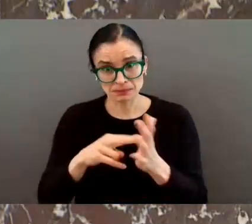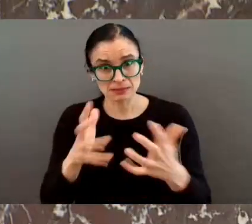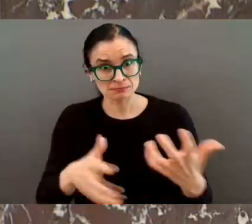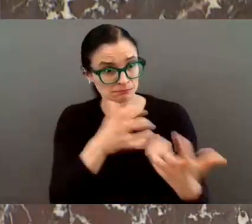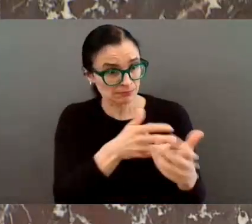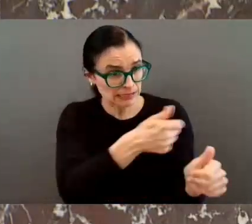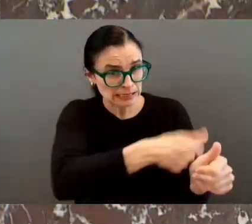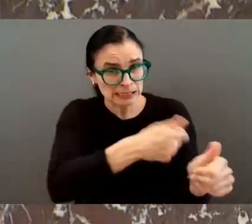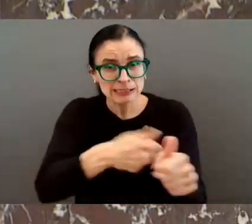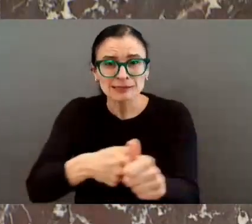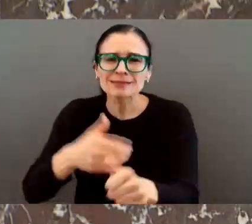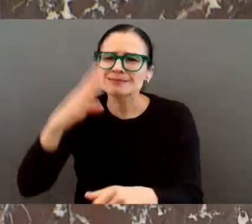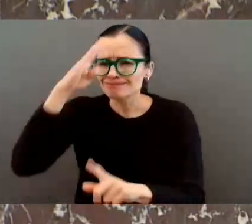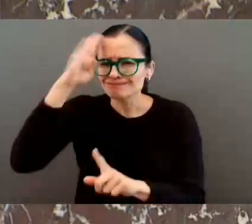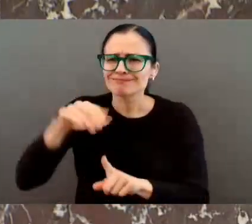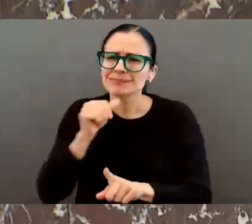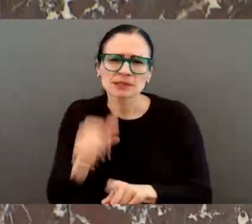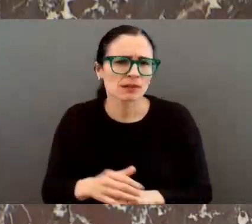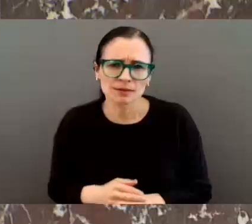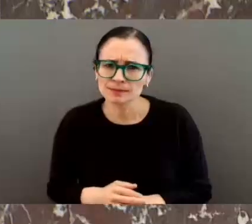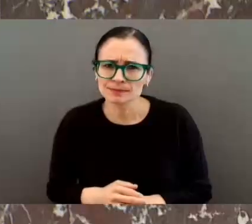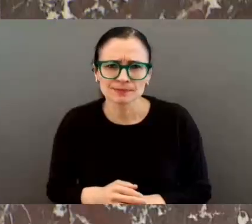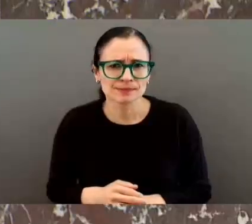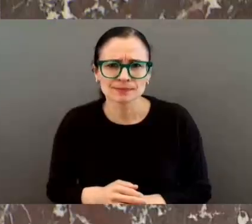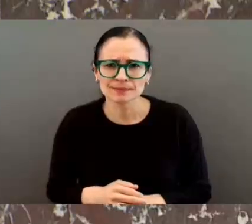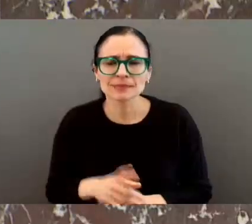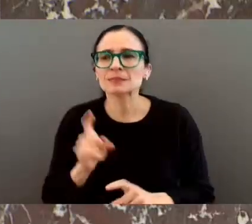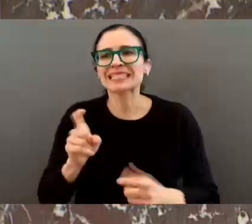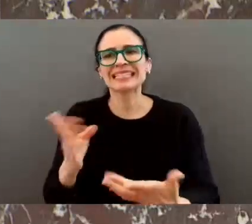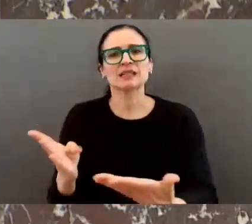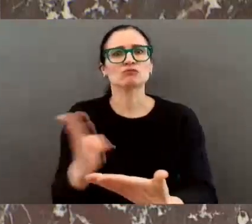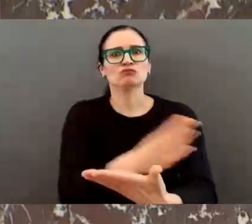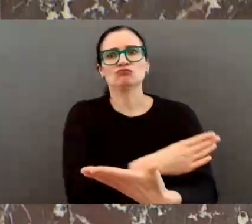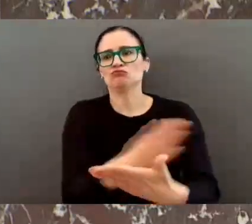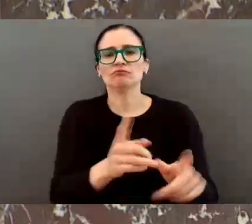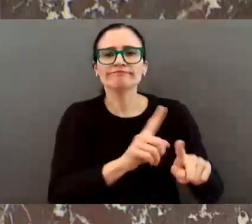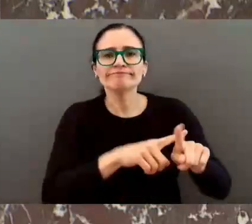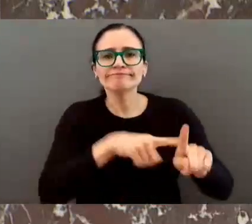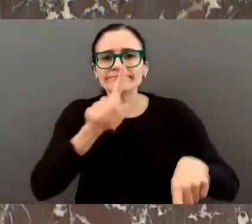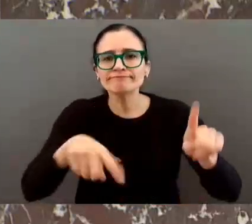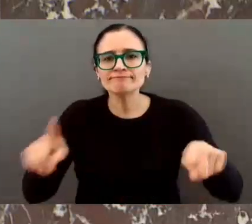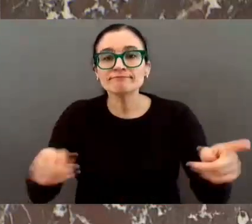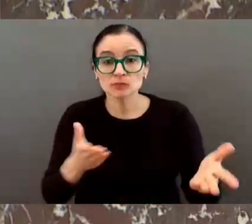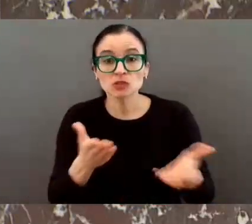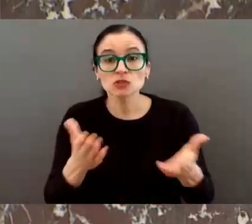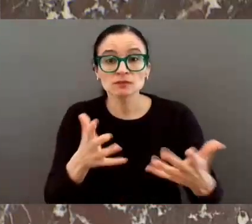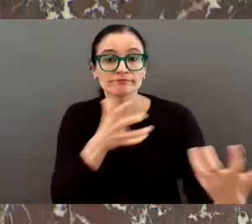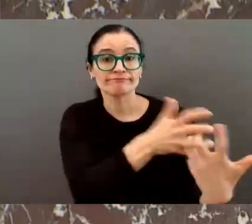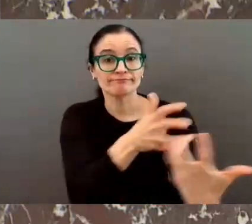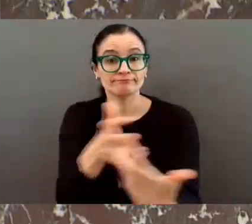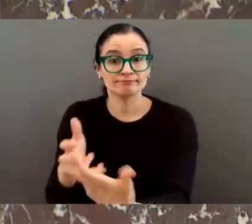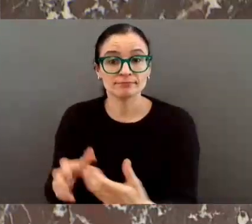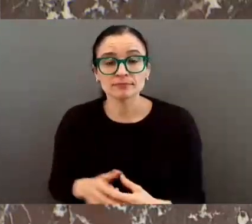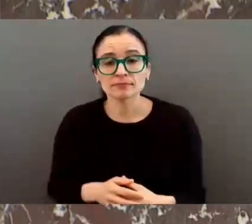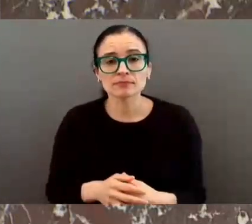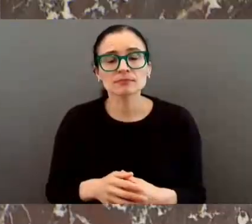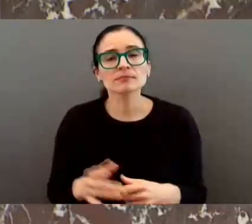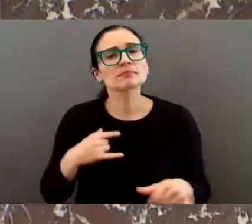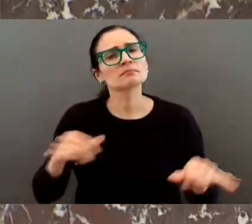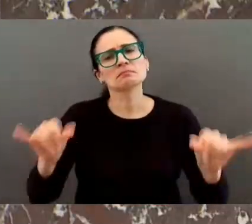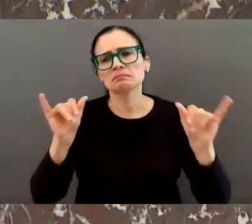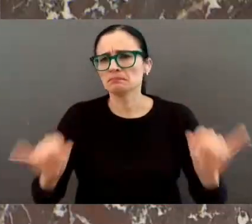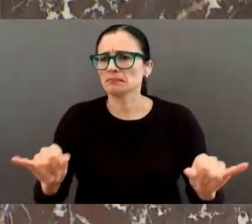so, again, I'll reiterate what I said in my previous answer, which is I appreciate the member bringing this case forward. I appreciate members